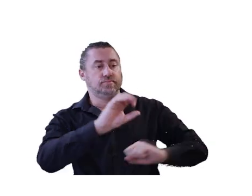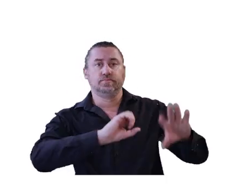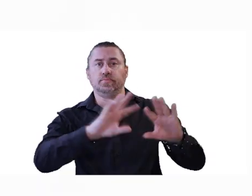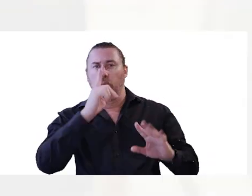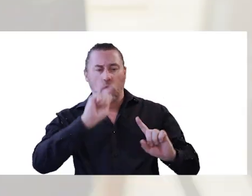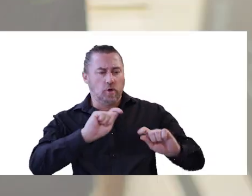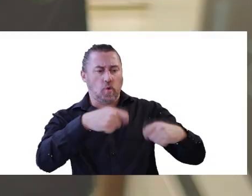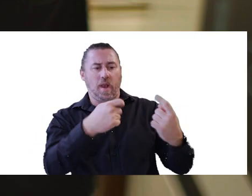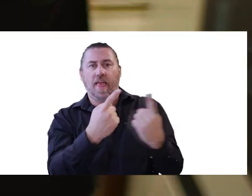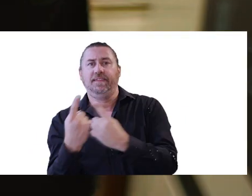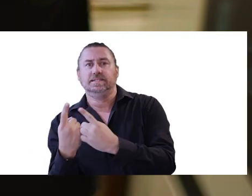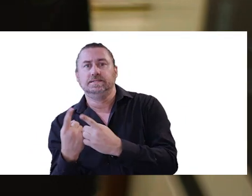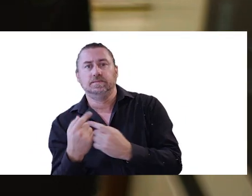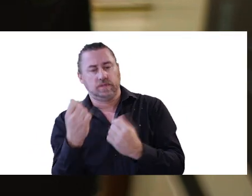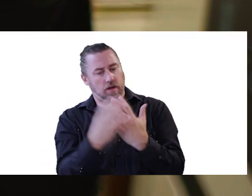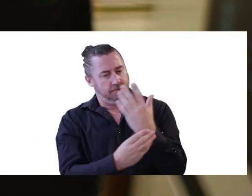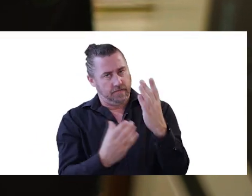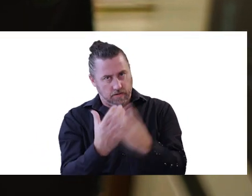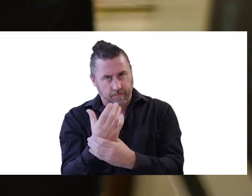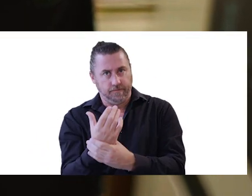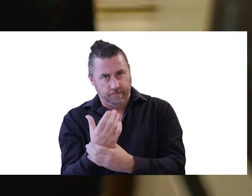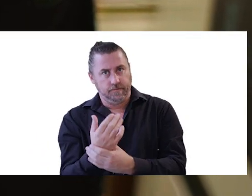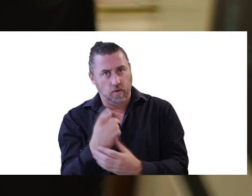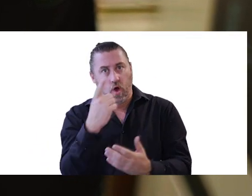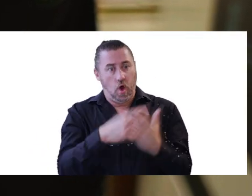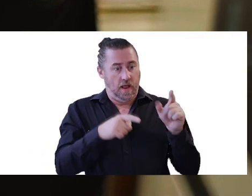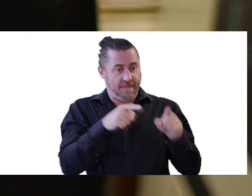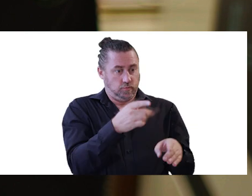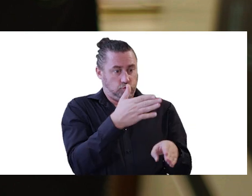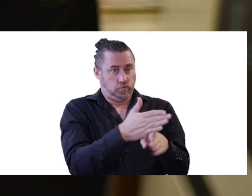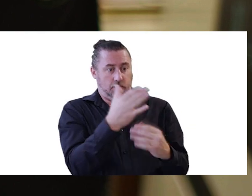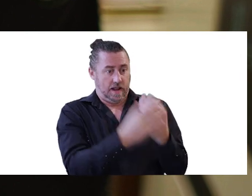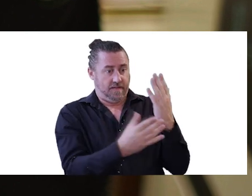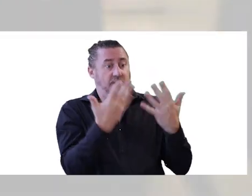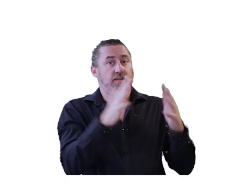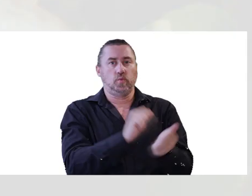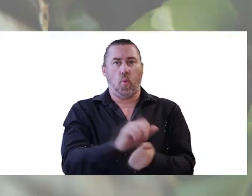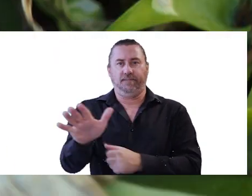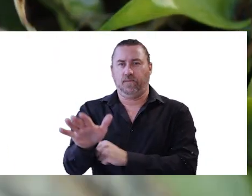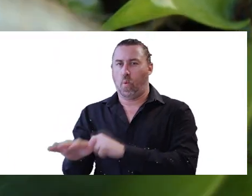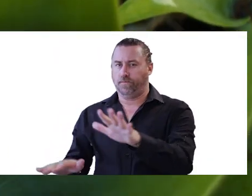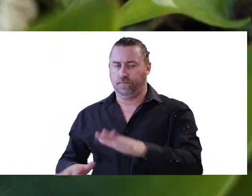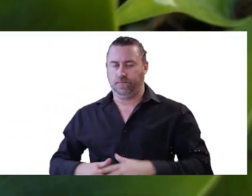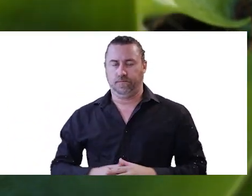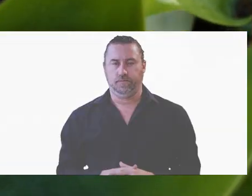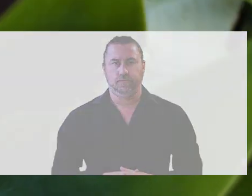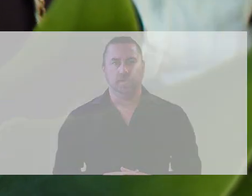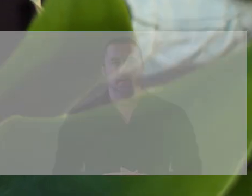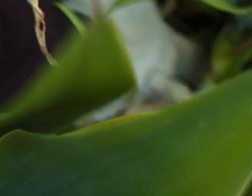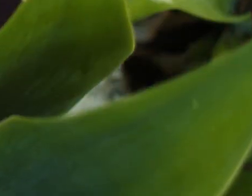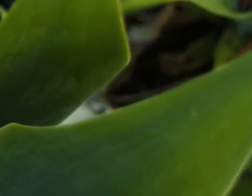items in a bag. Make sure you only wear gloves while you are doing the task or job. A gardener wearing